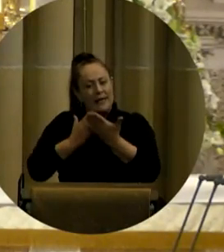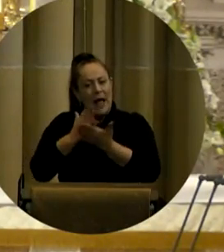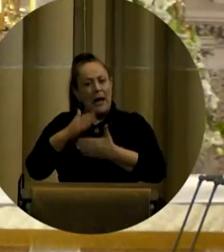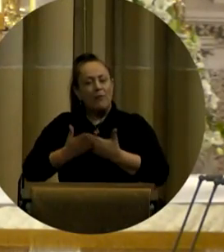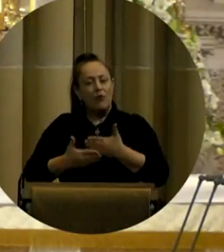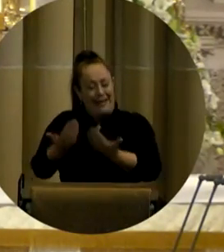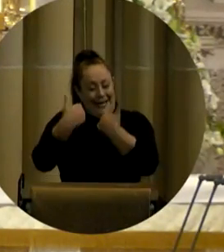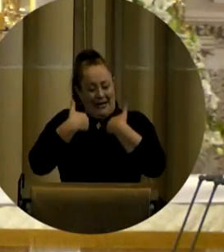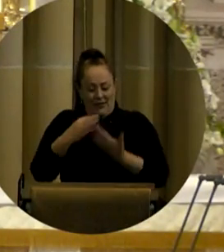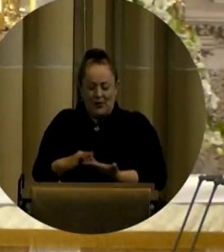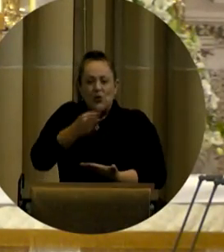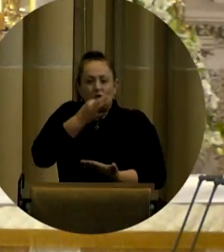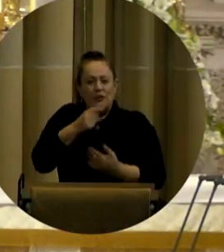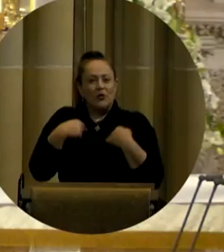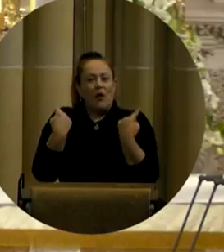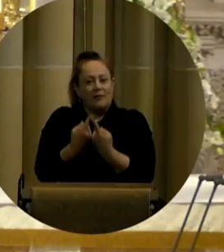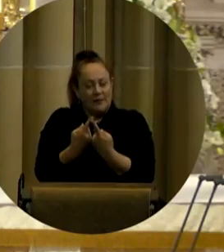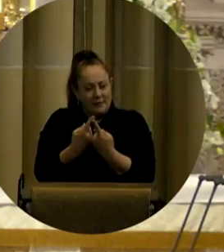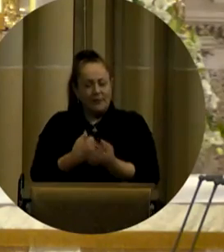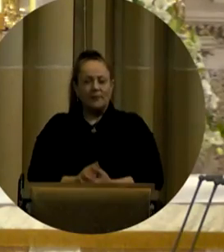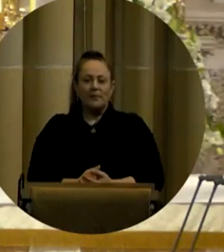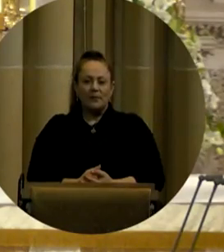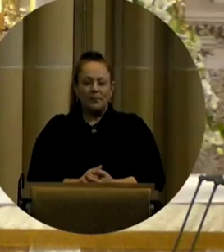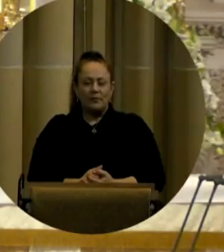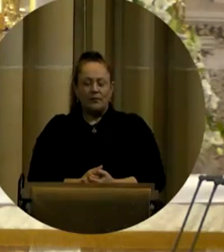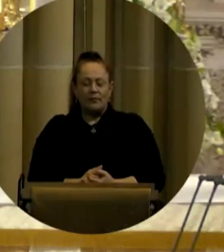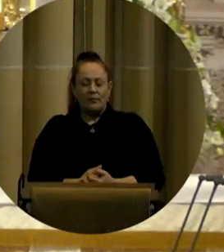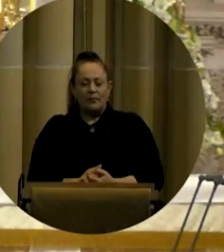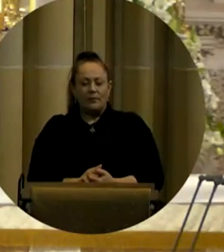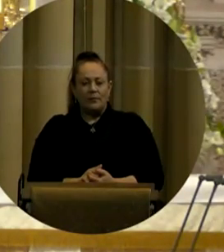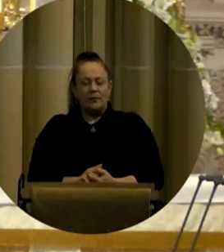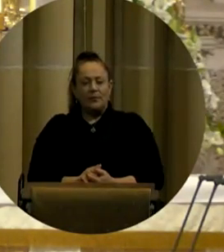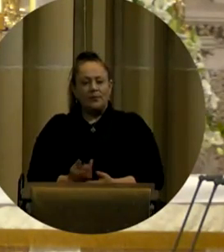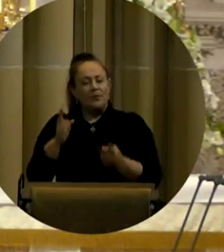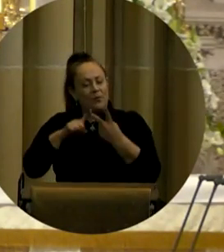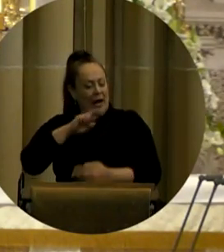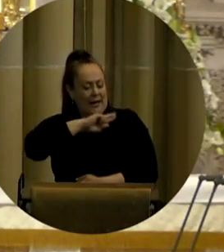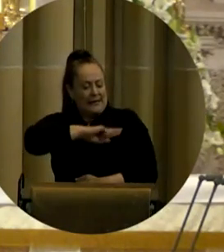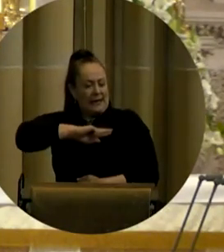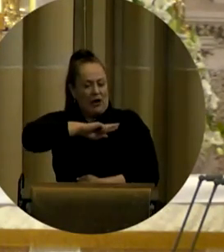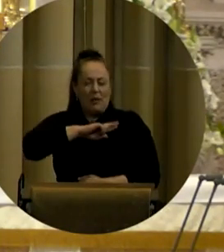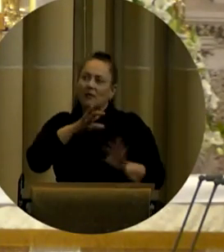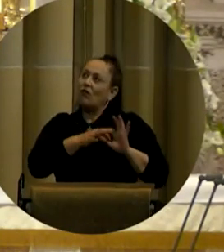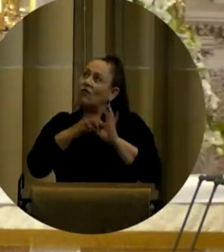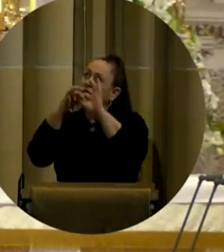of the Holy Eucharist, and the daily forgiveness of sacramental reconciliation.